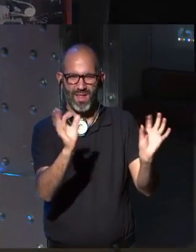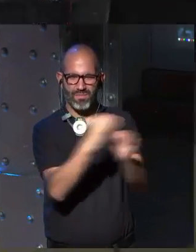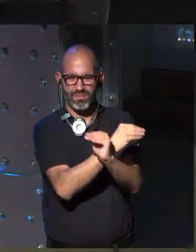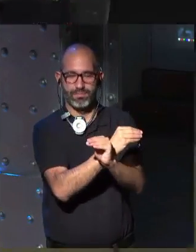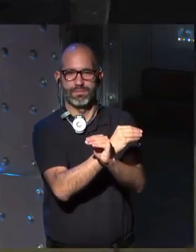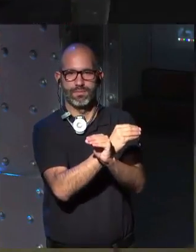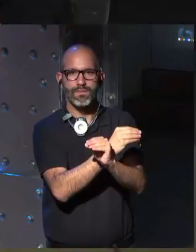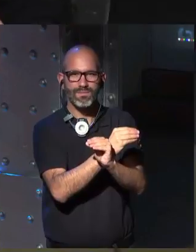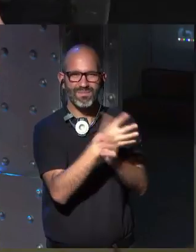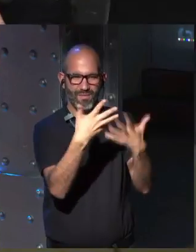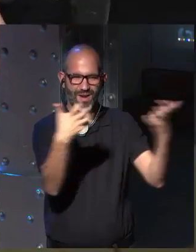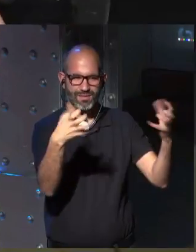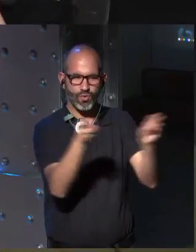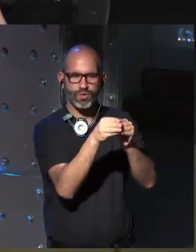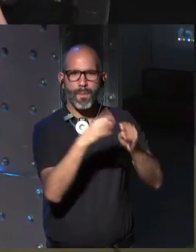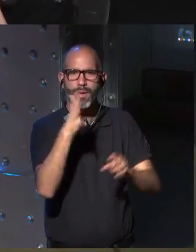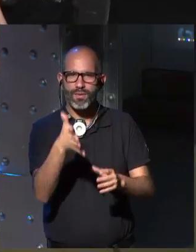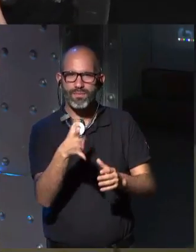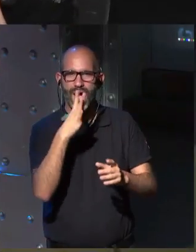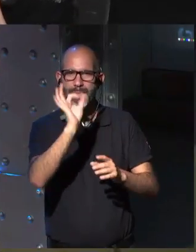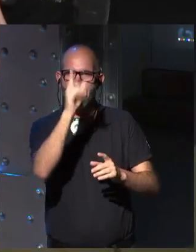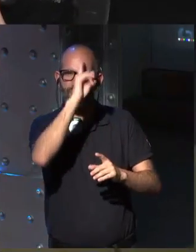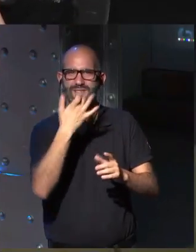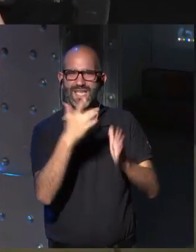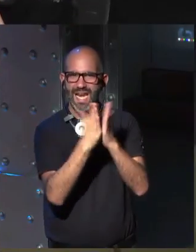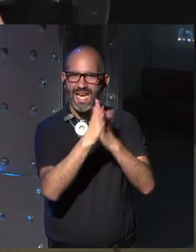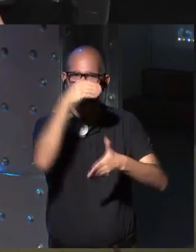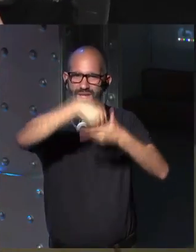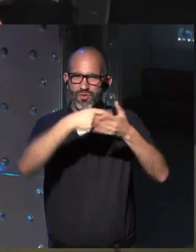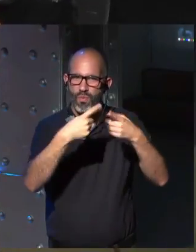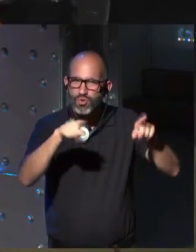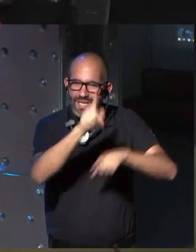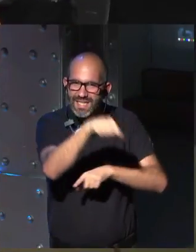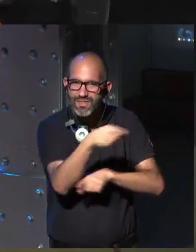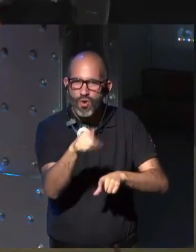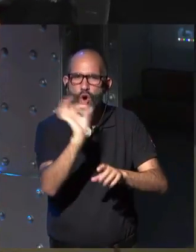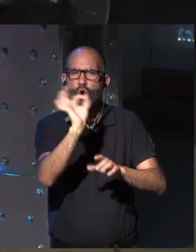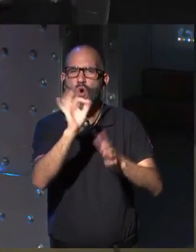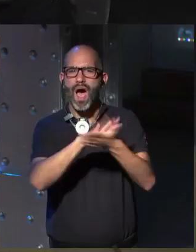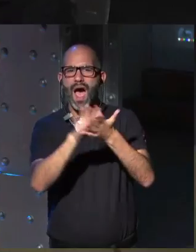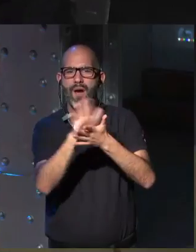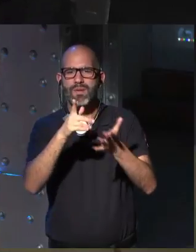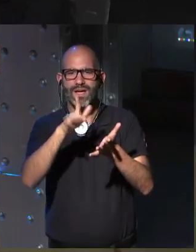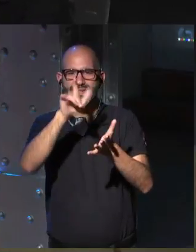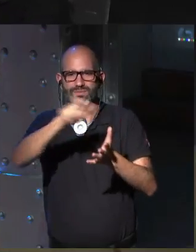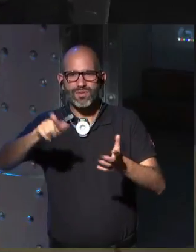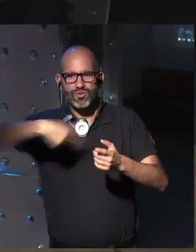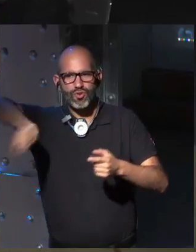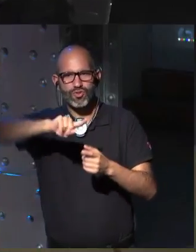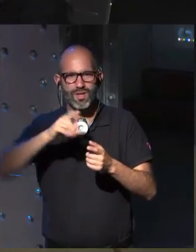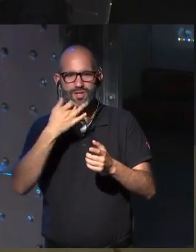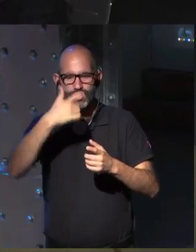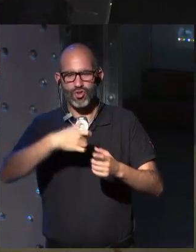It's hard to combine them. Is this really a book about music? I don't think it is. I think it's more a book about